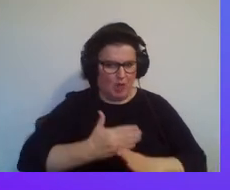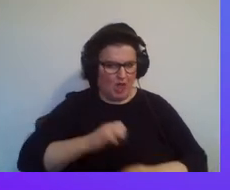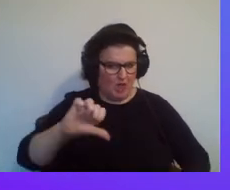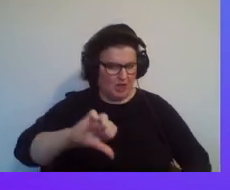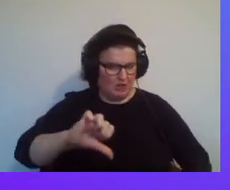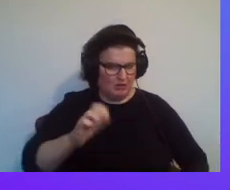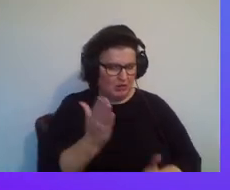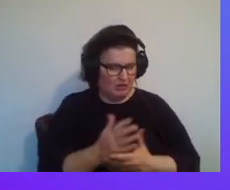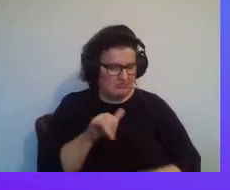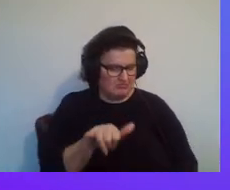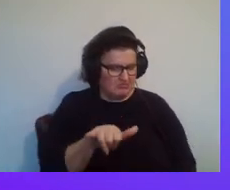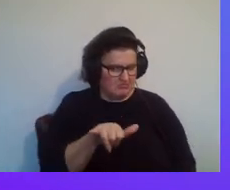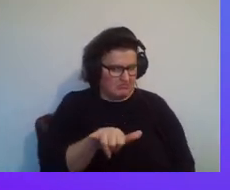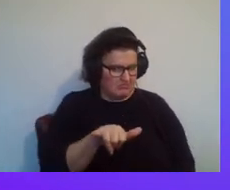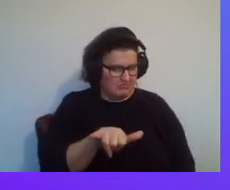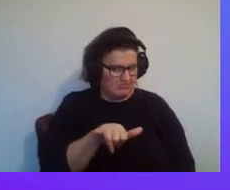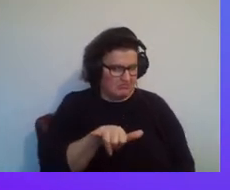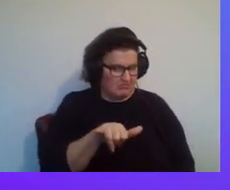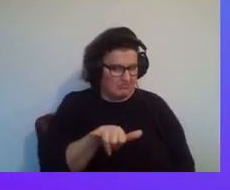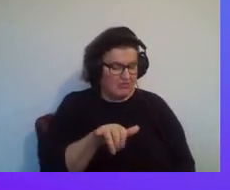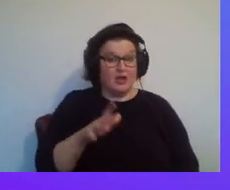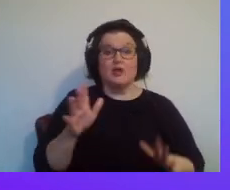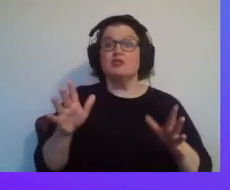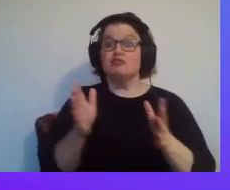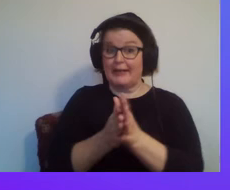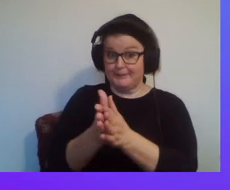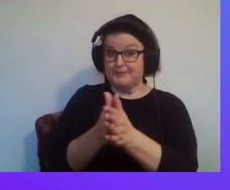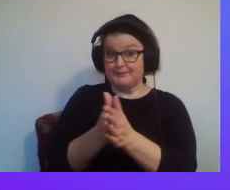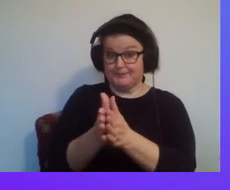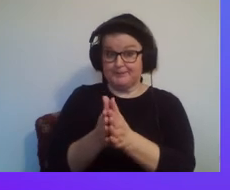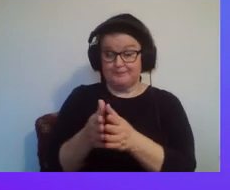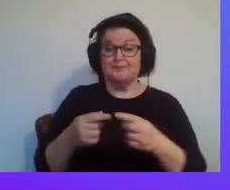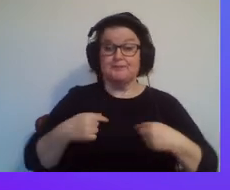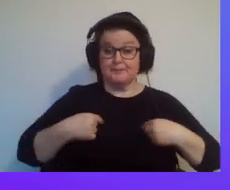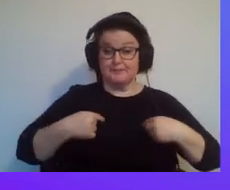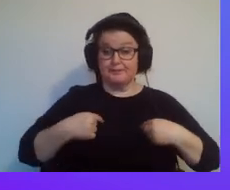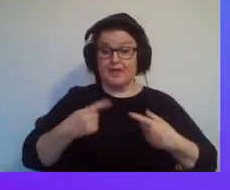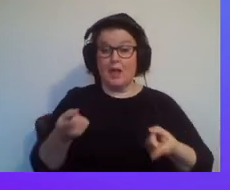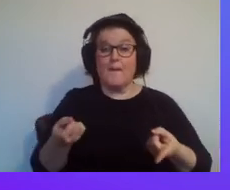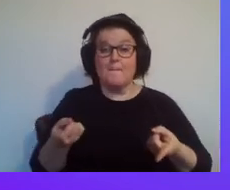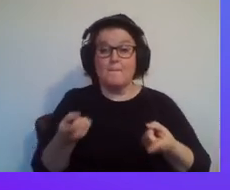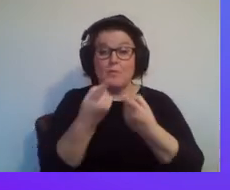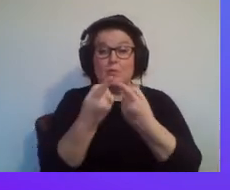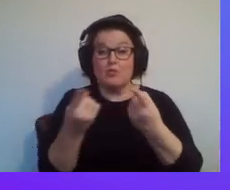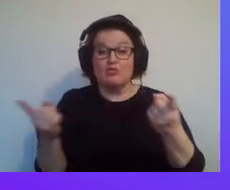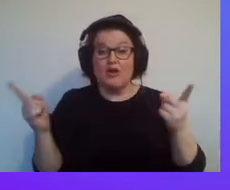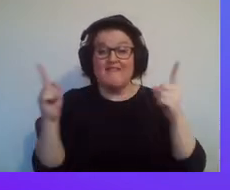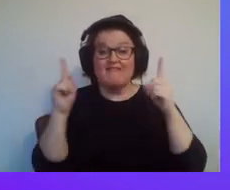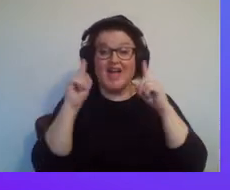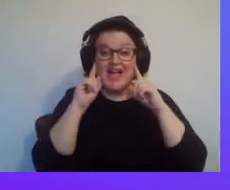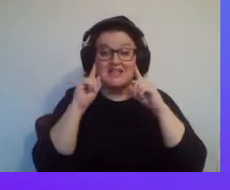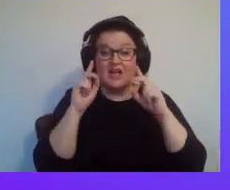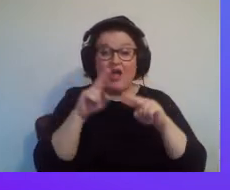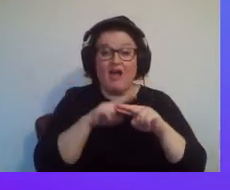So thank you, Lord Woolley. So as you've heard, the process for developing a vaccine has